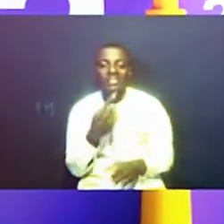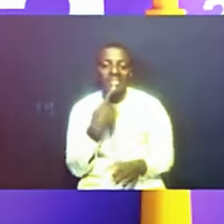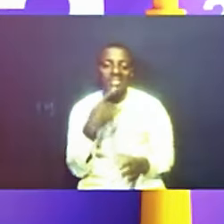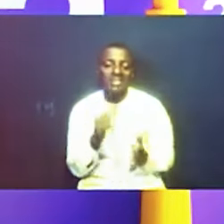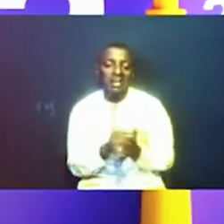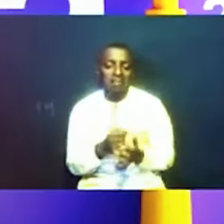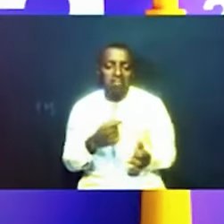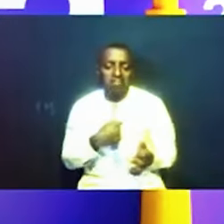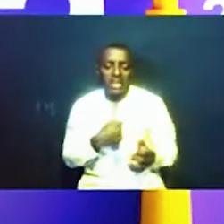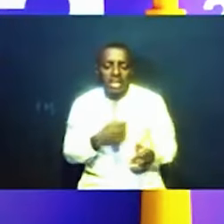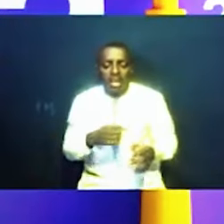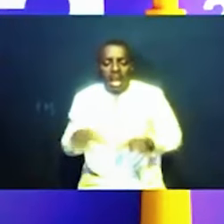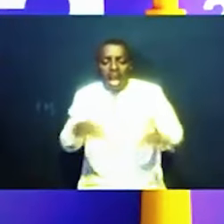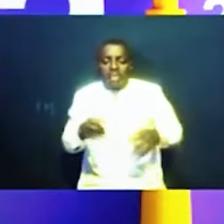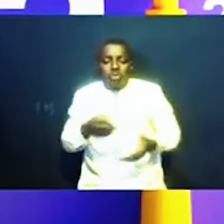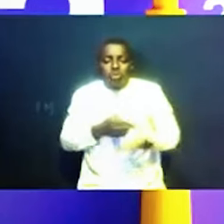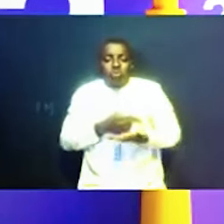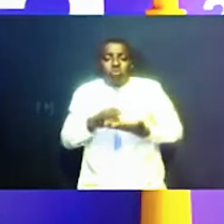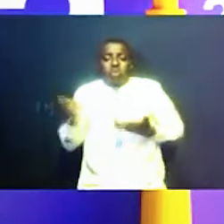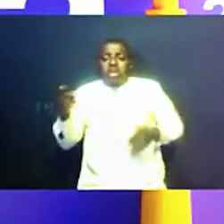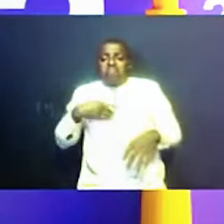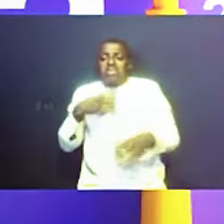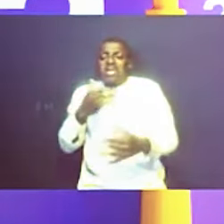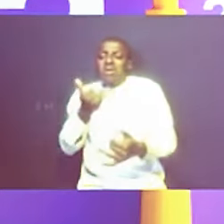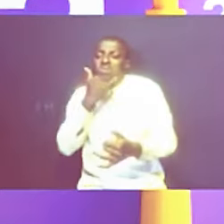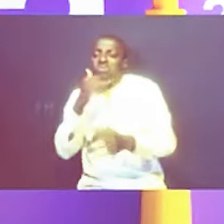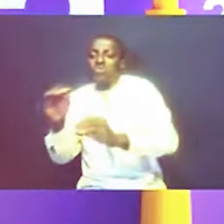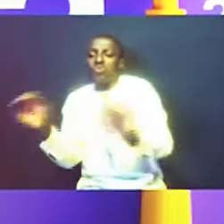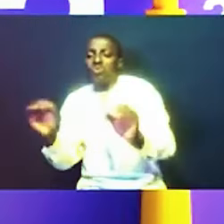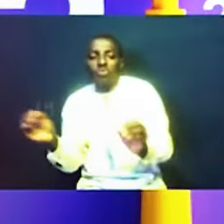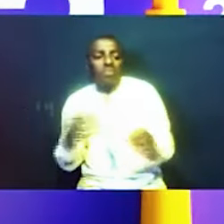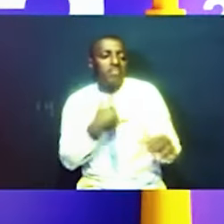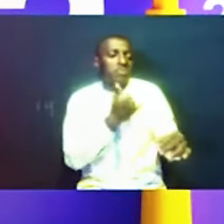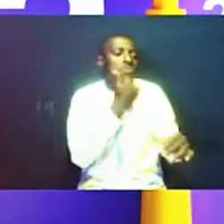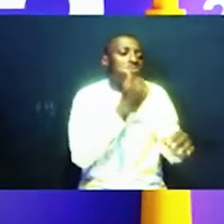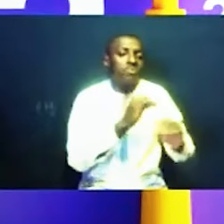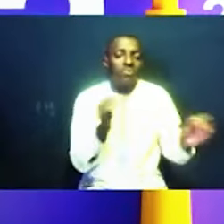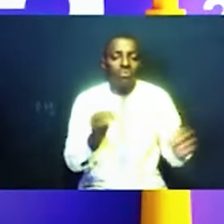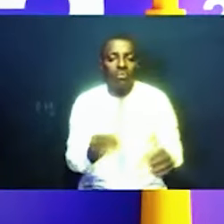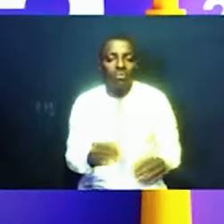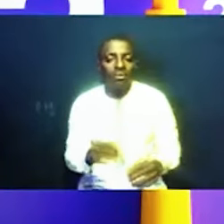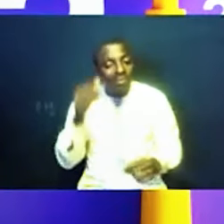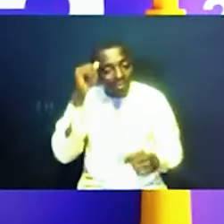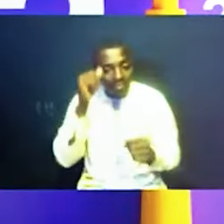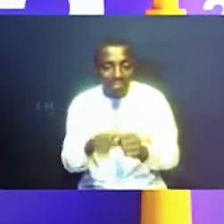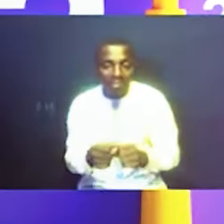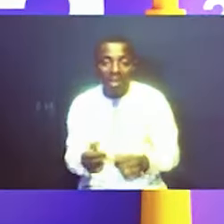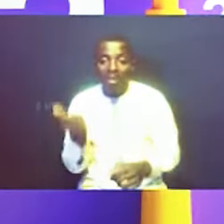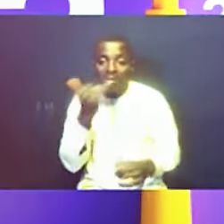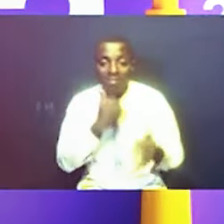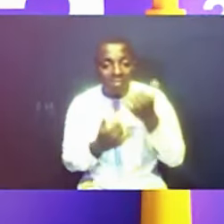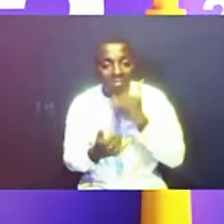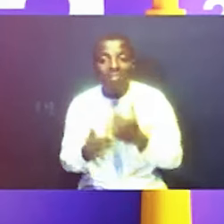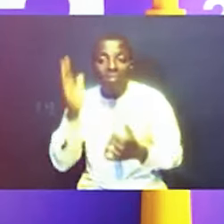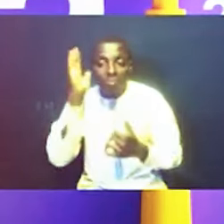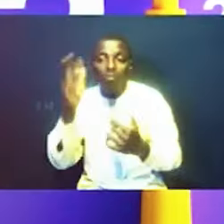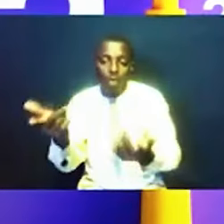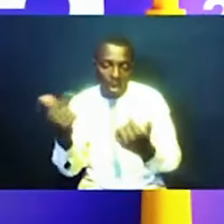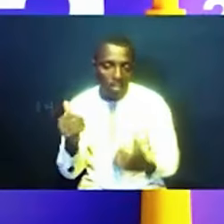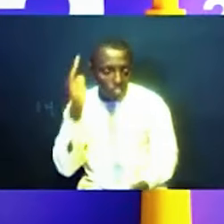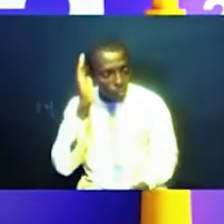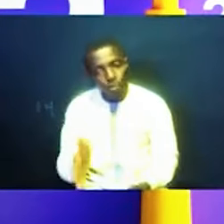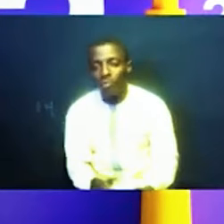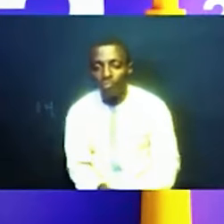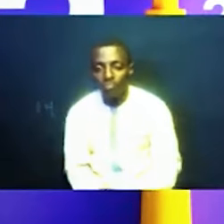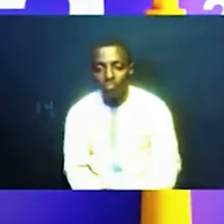not offend anyone. Se media me mfum obi a. It is impossible that offenses should not come. Enti me ma da se senti dua to